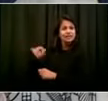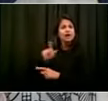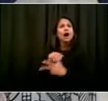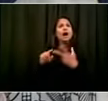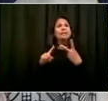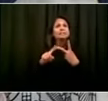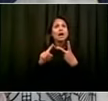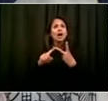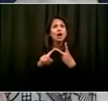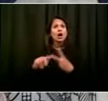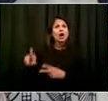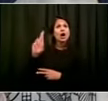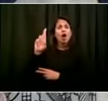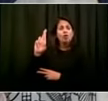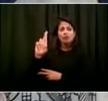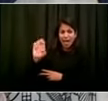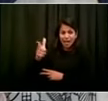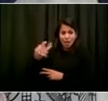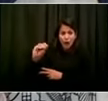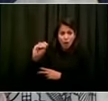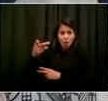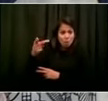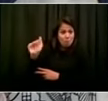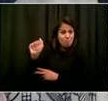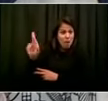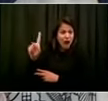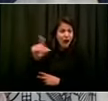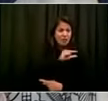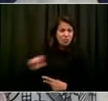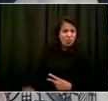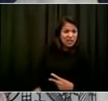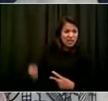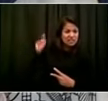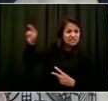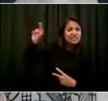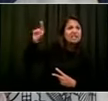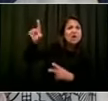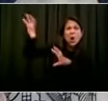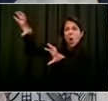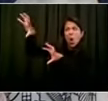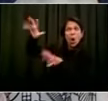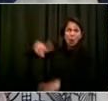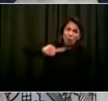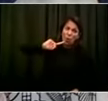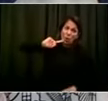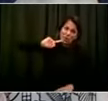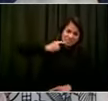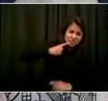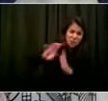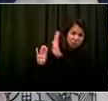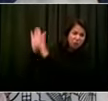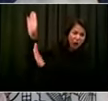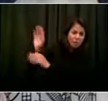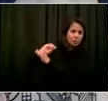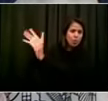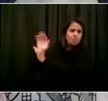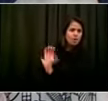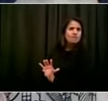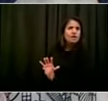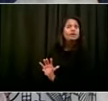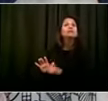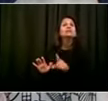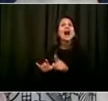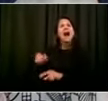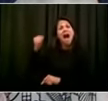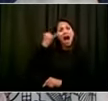today. But if those 2 go past 7 consecutive days, they would go into this higher level list where